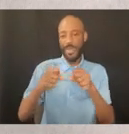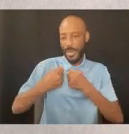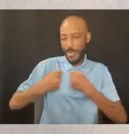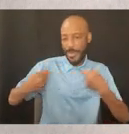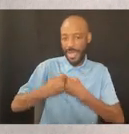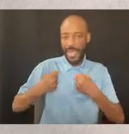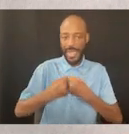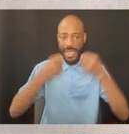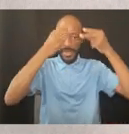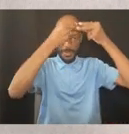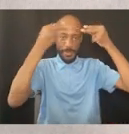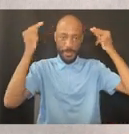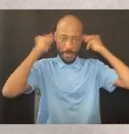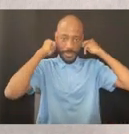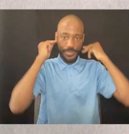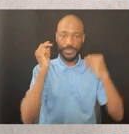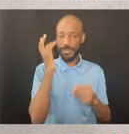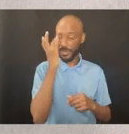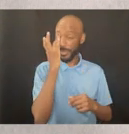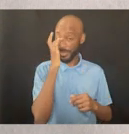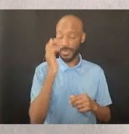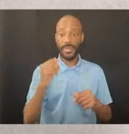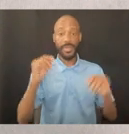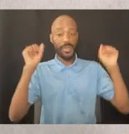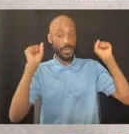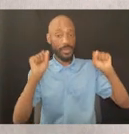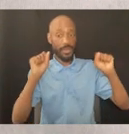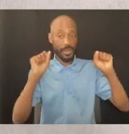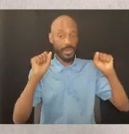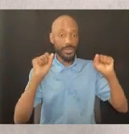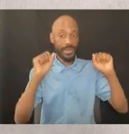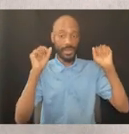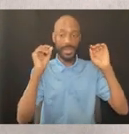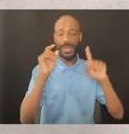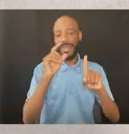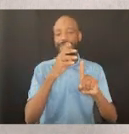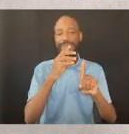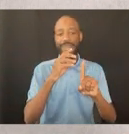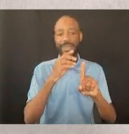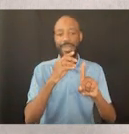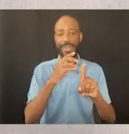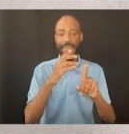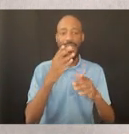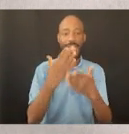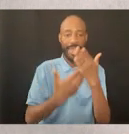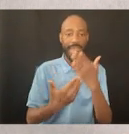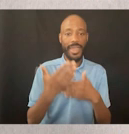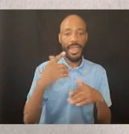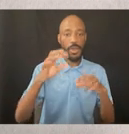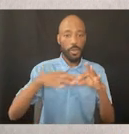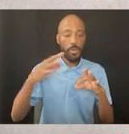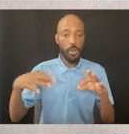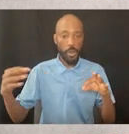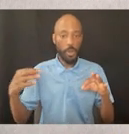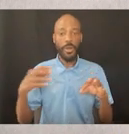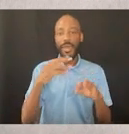may be loosely based from the basic cloche in Eugenia Kim's Saturday Night Hat from 2006, a copy of which is in the